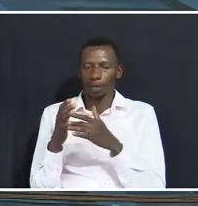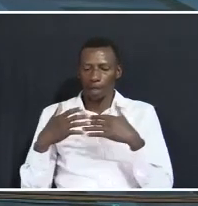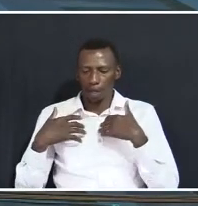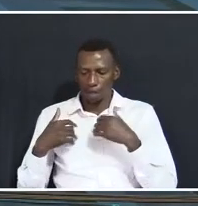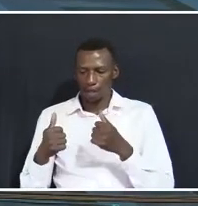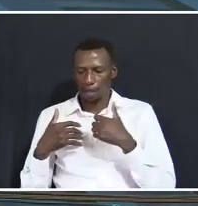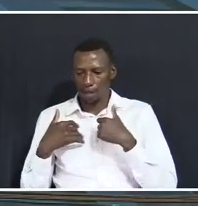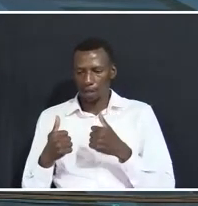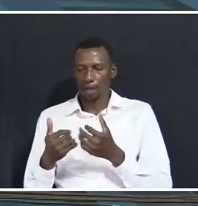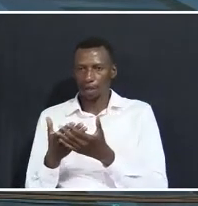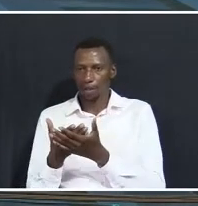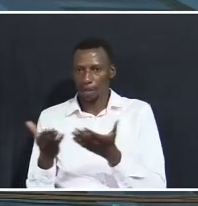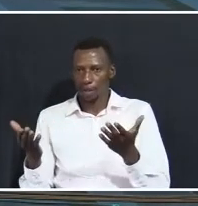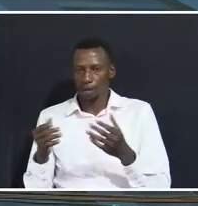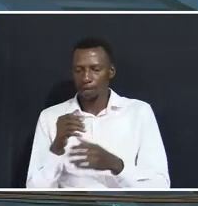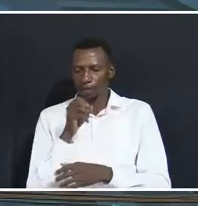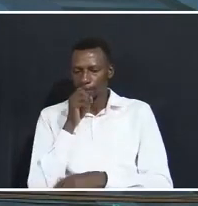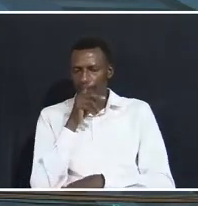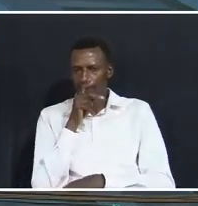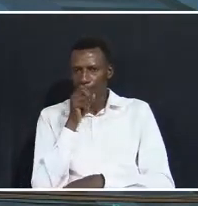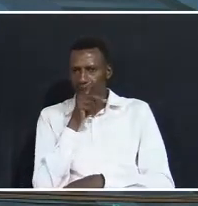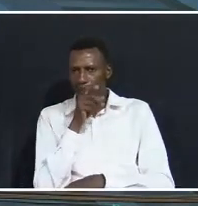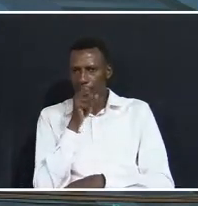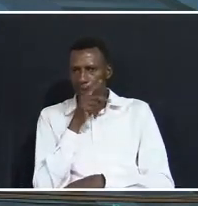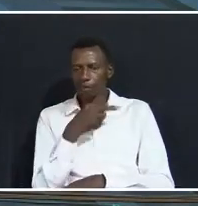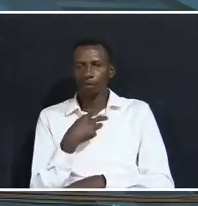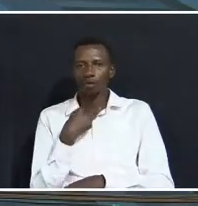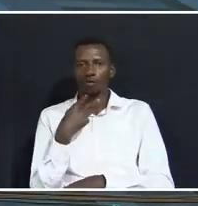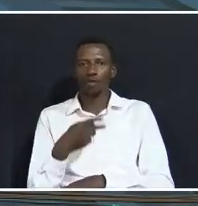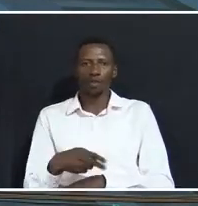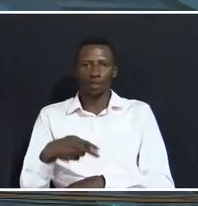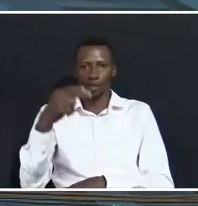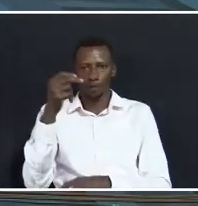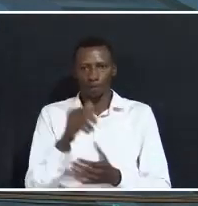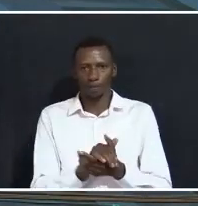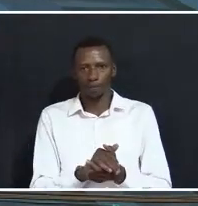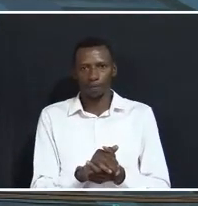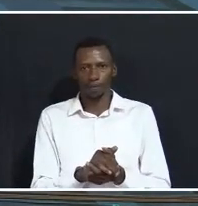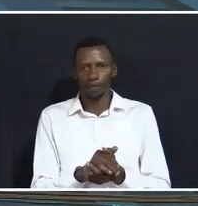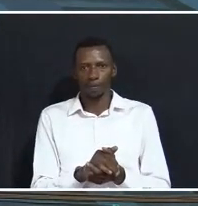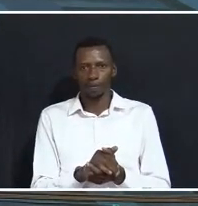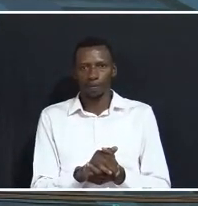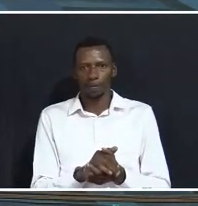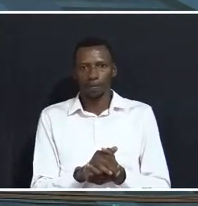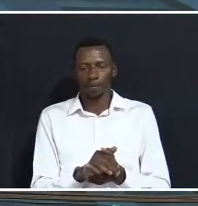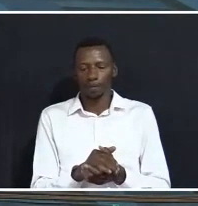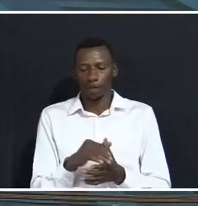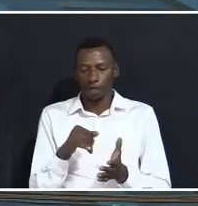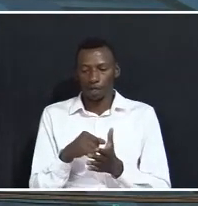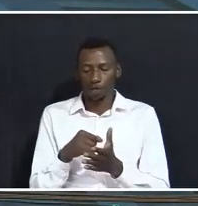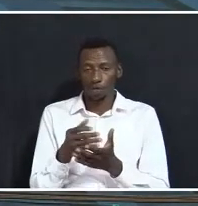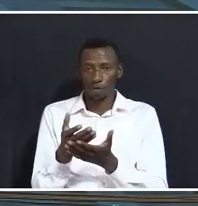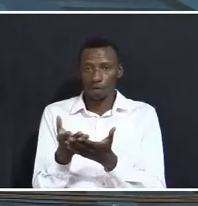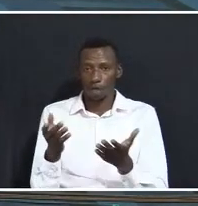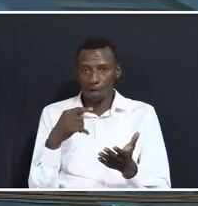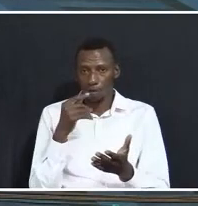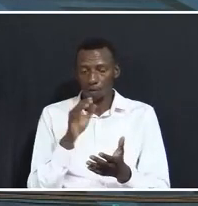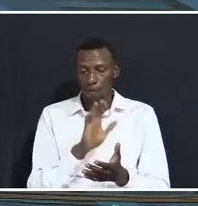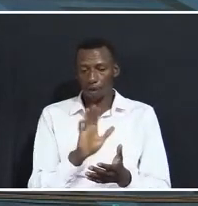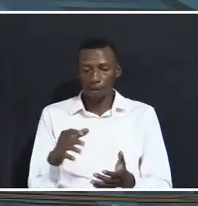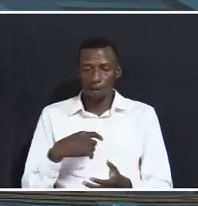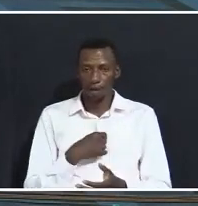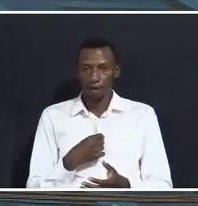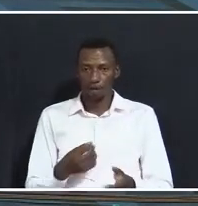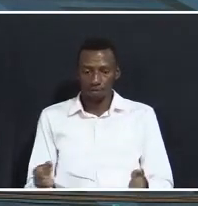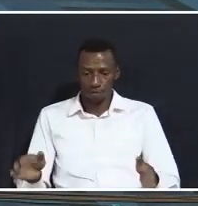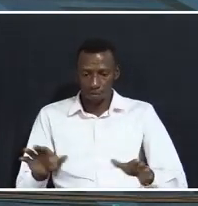had healed, and they were the ones shouting at the top of their voice, hallelujah. And among those who were laying their clothes were